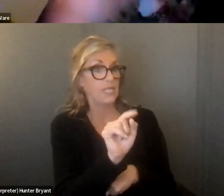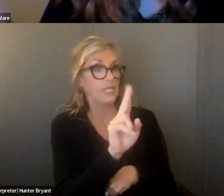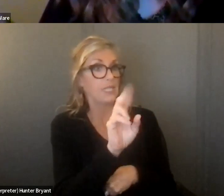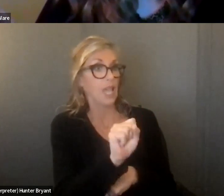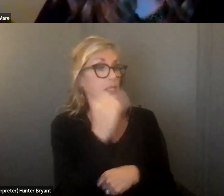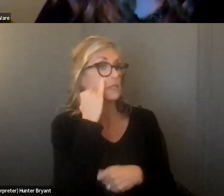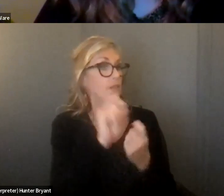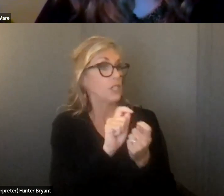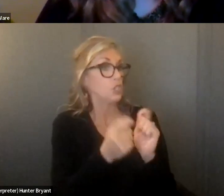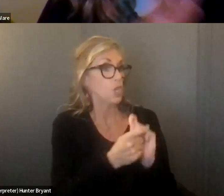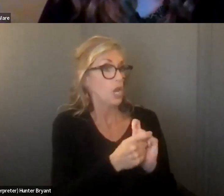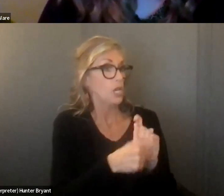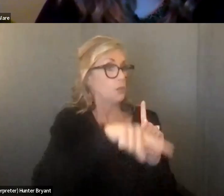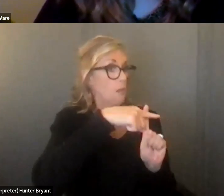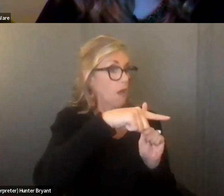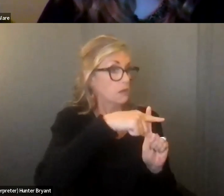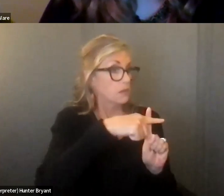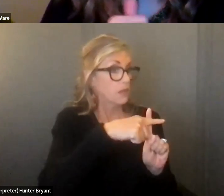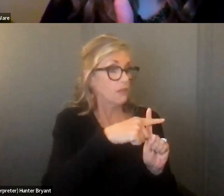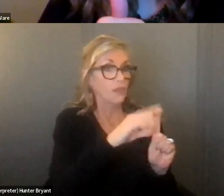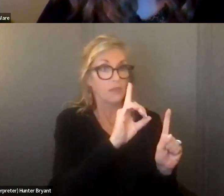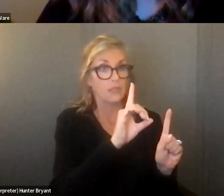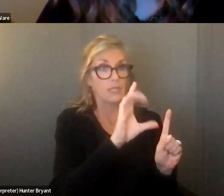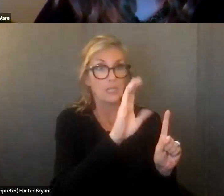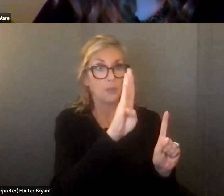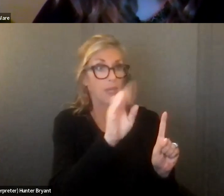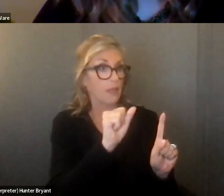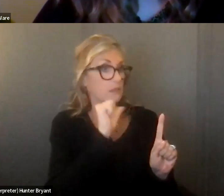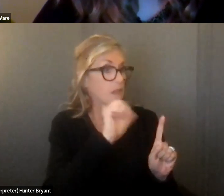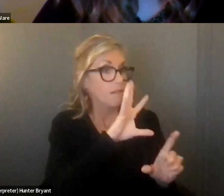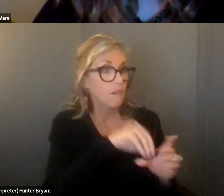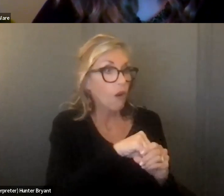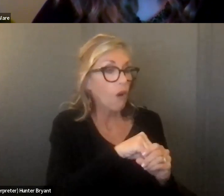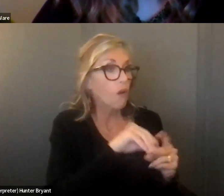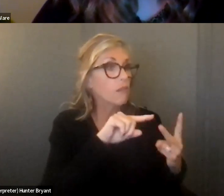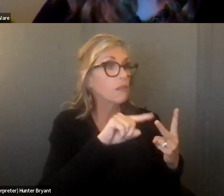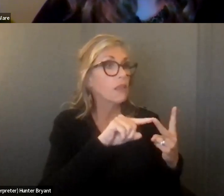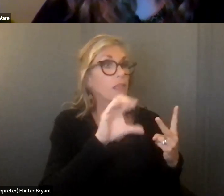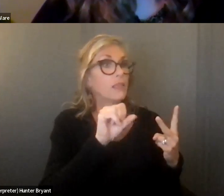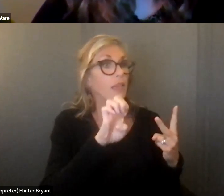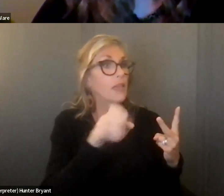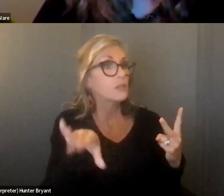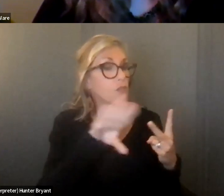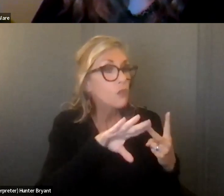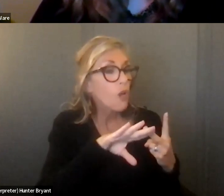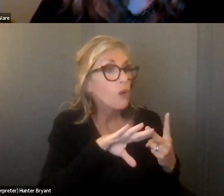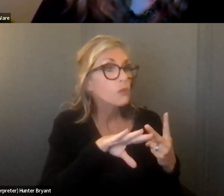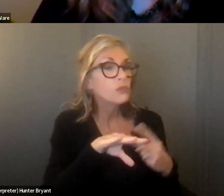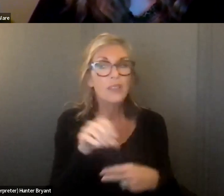not DCBS involved and their case is closed. And we can look at it in so many different